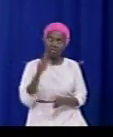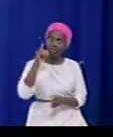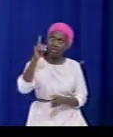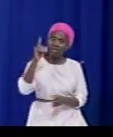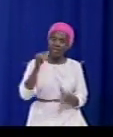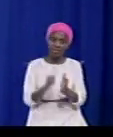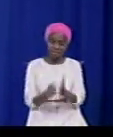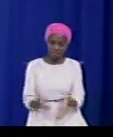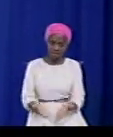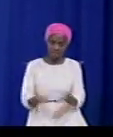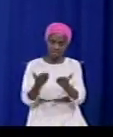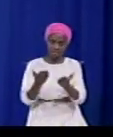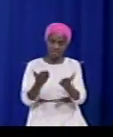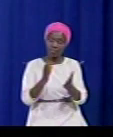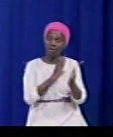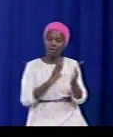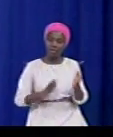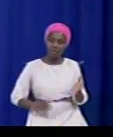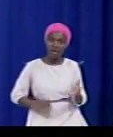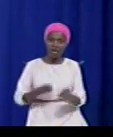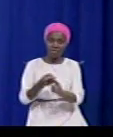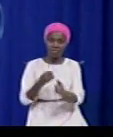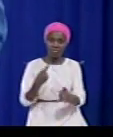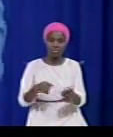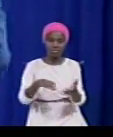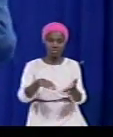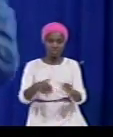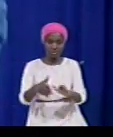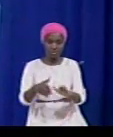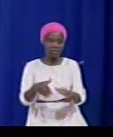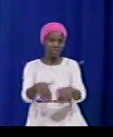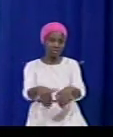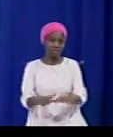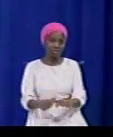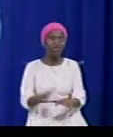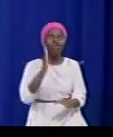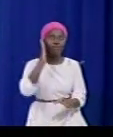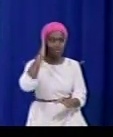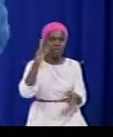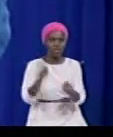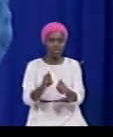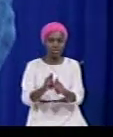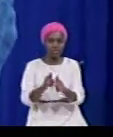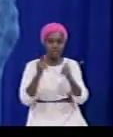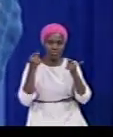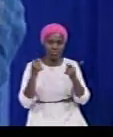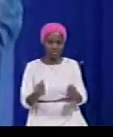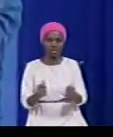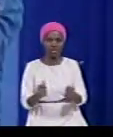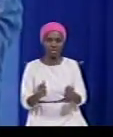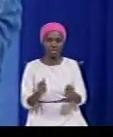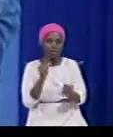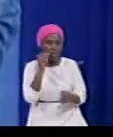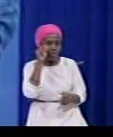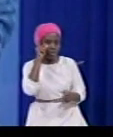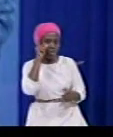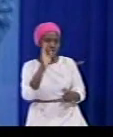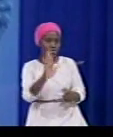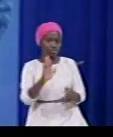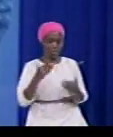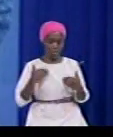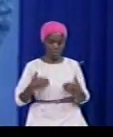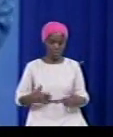that raised up Christ from the dead shall also quicken your mortal bodies, that